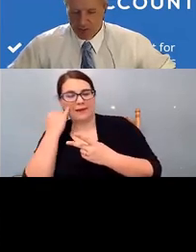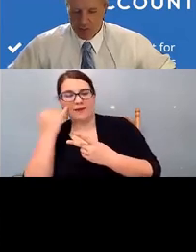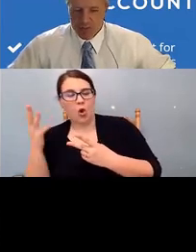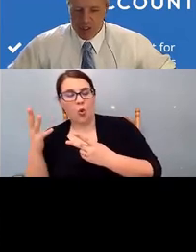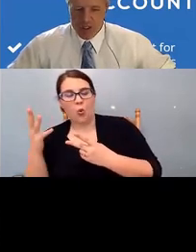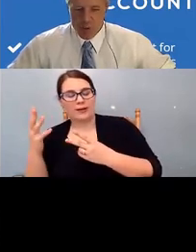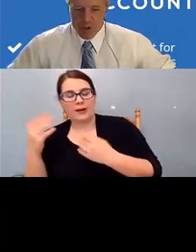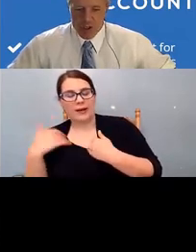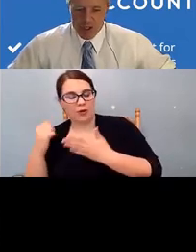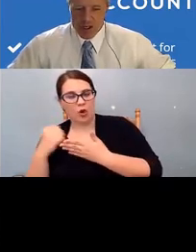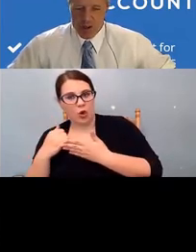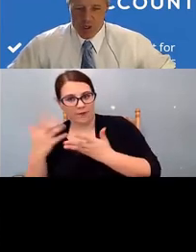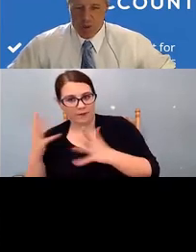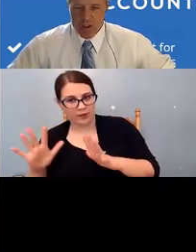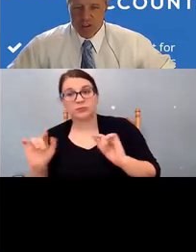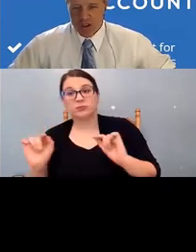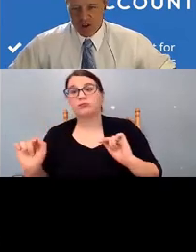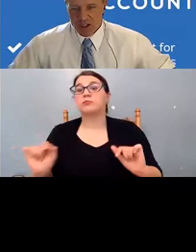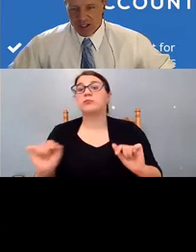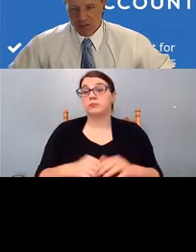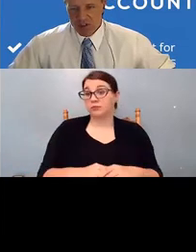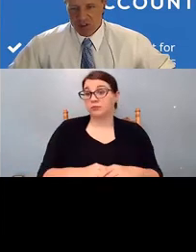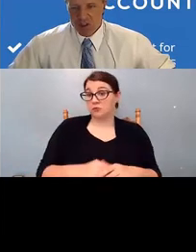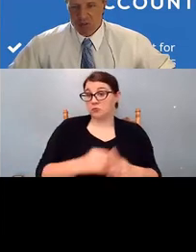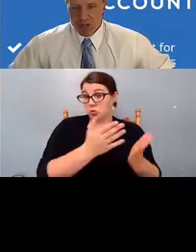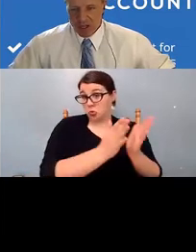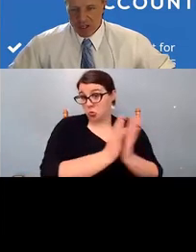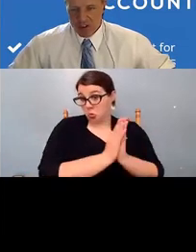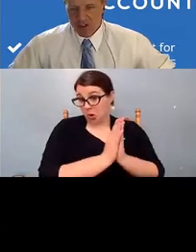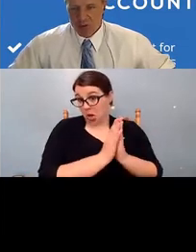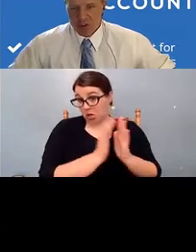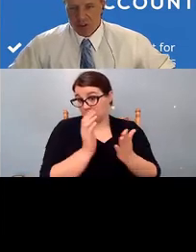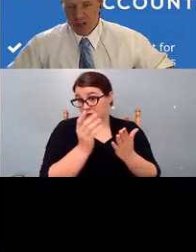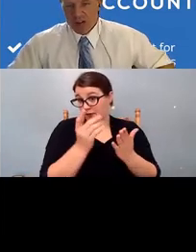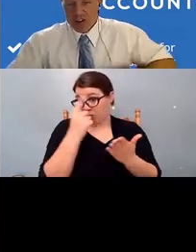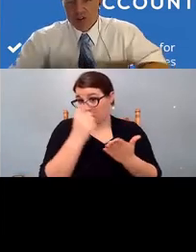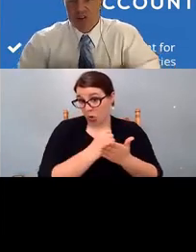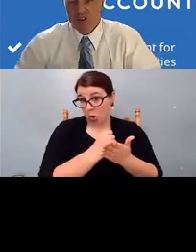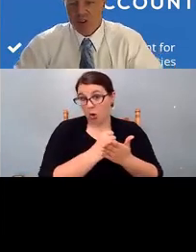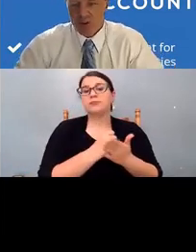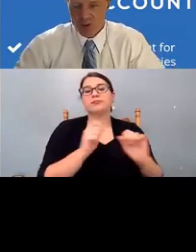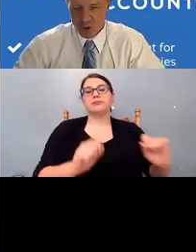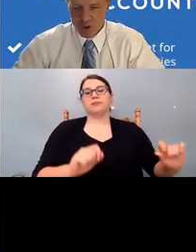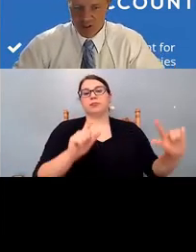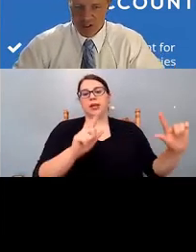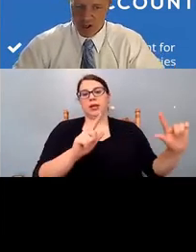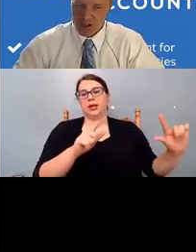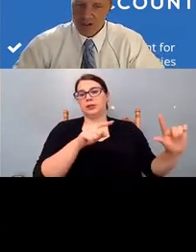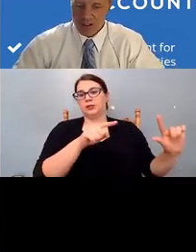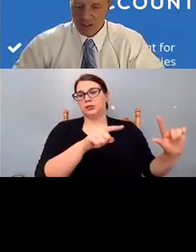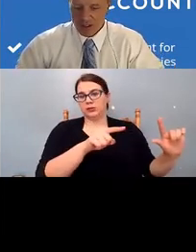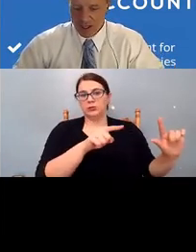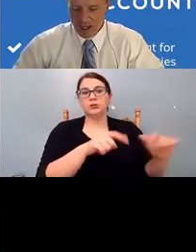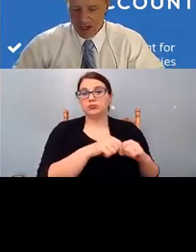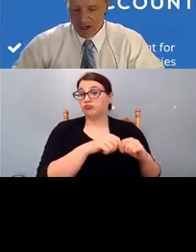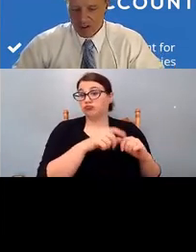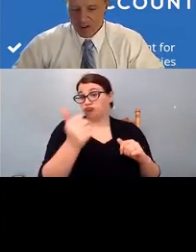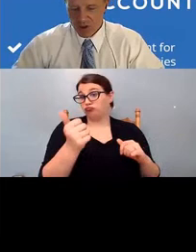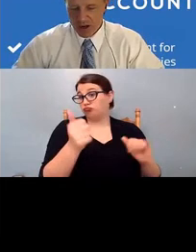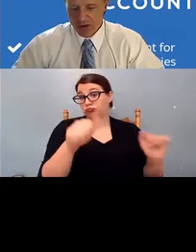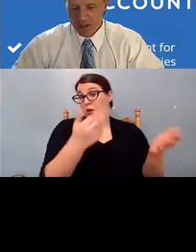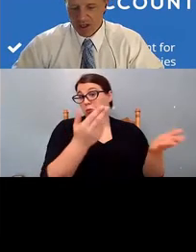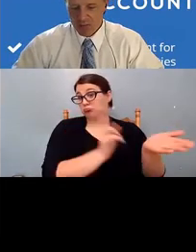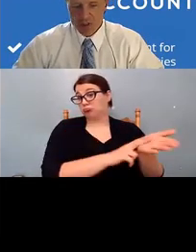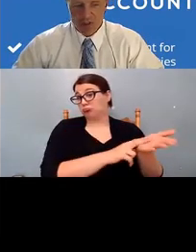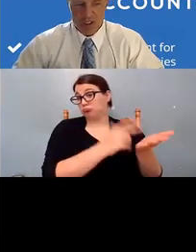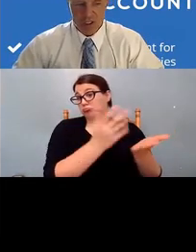running. When you click on the request a card, it comes to a page which allows you to enroll in the card, and you